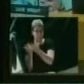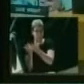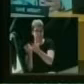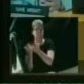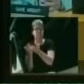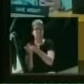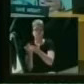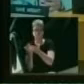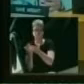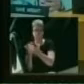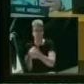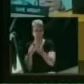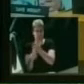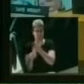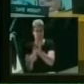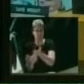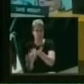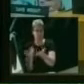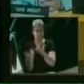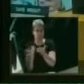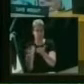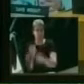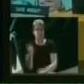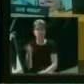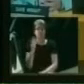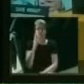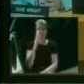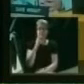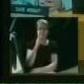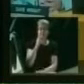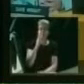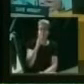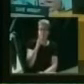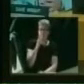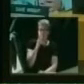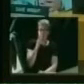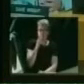I'll second it so we can have discussion. Commissioner Bustle.